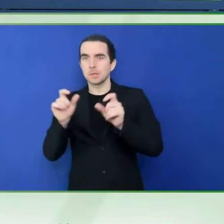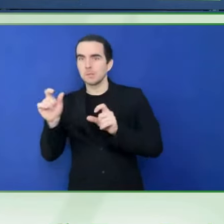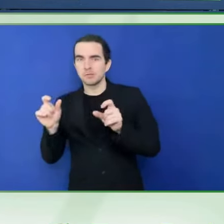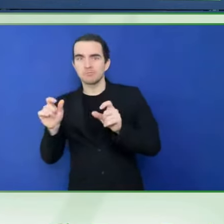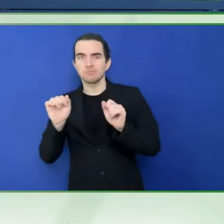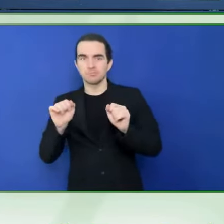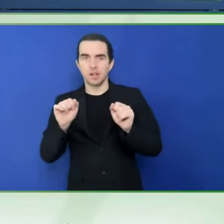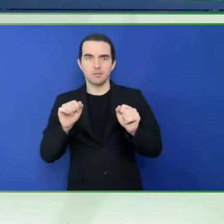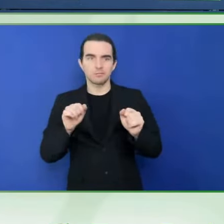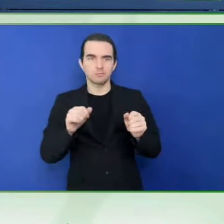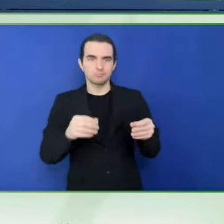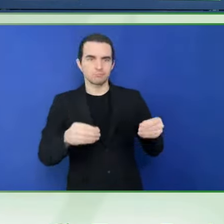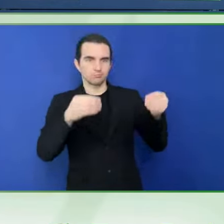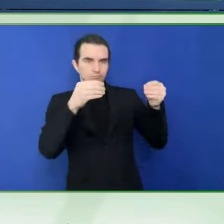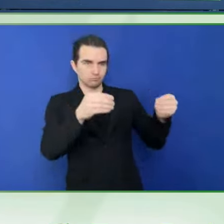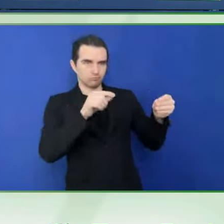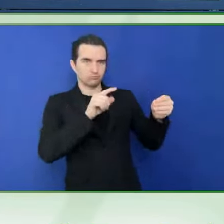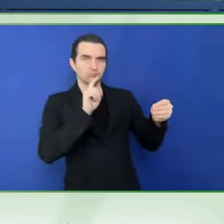and